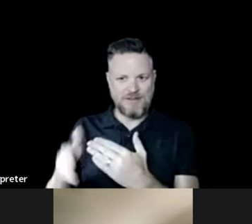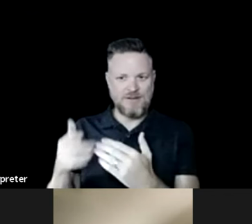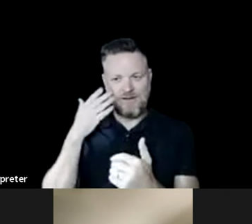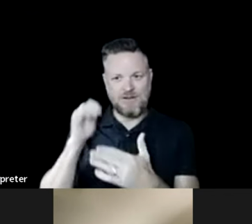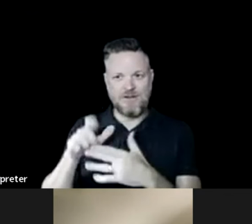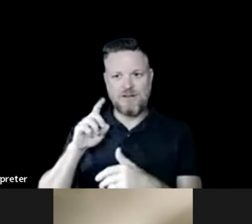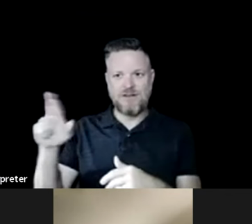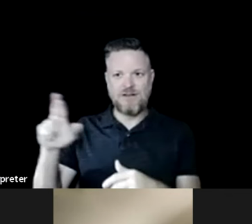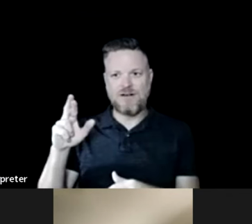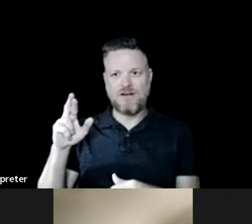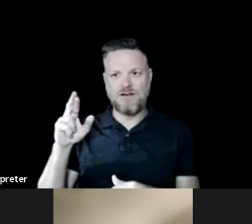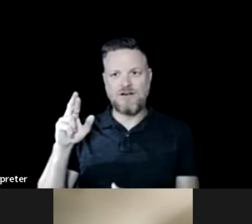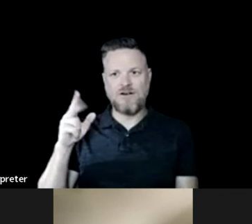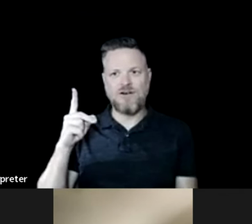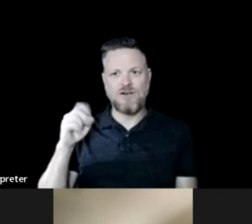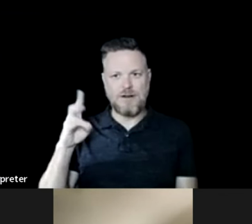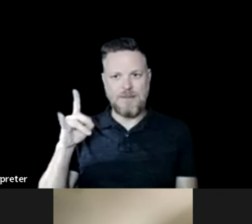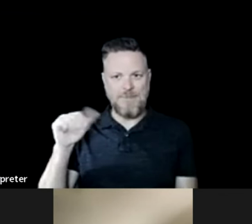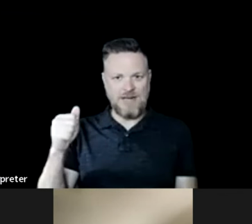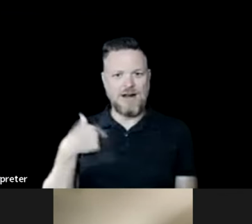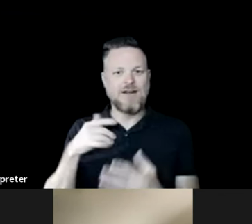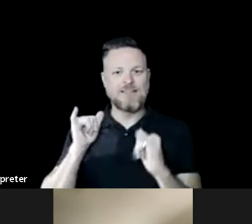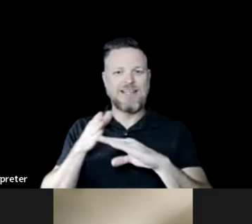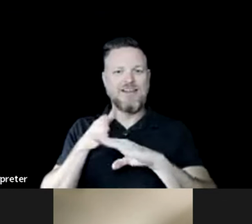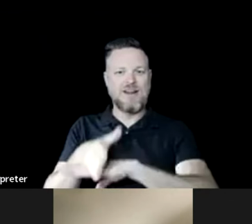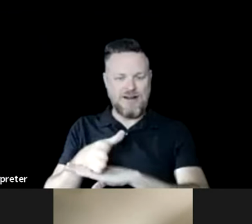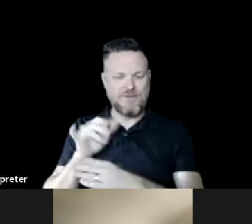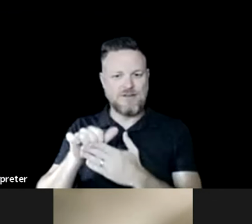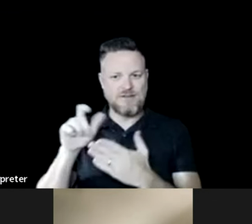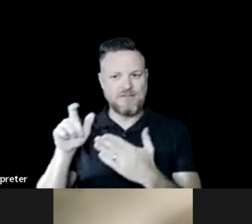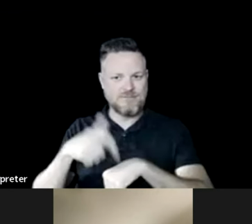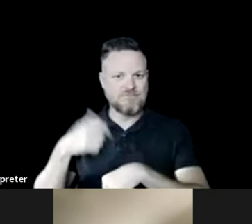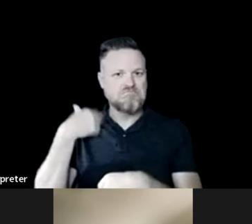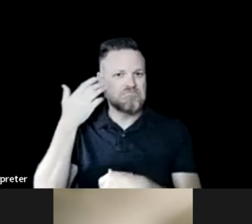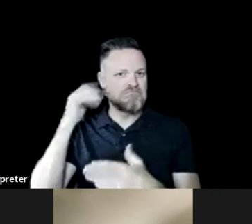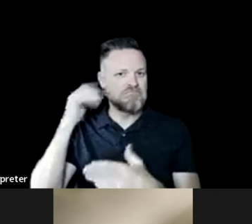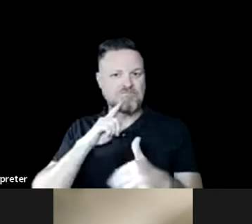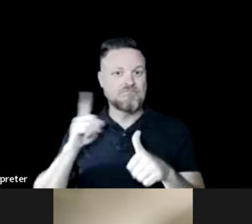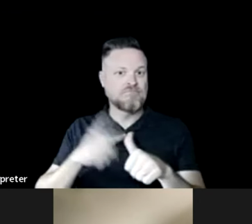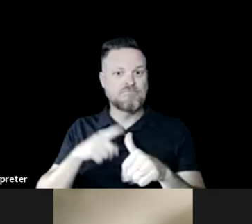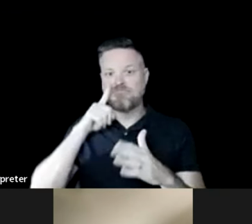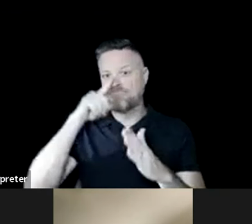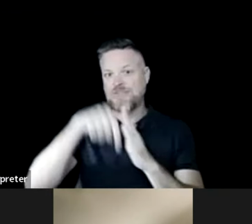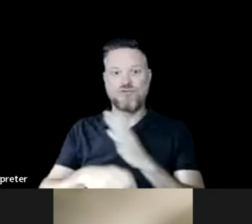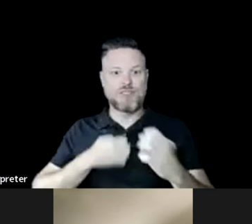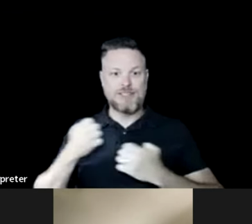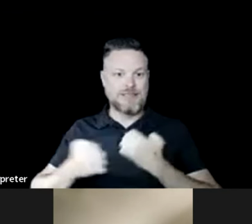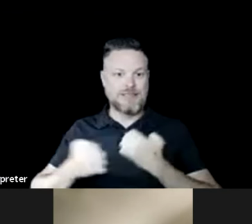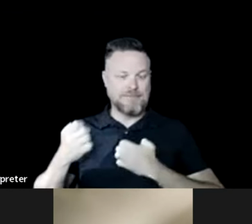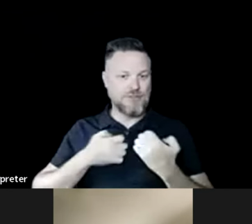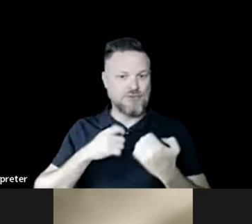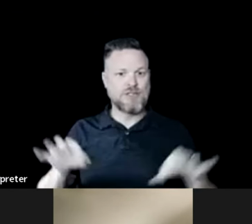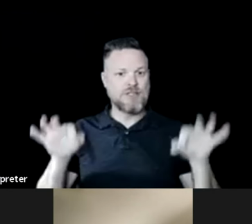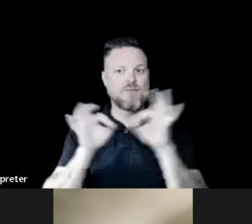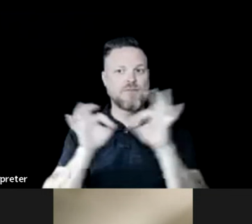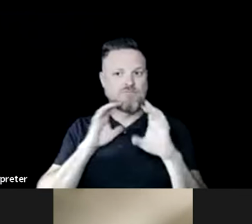Dr. Jimena and I are going to stick on the video past the hour. We understand that this was a really intense, emotional, and incredibly important